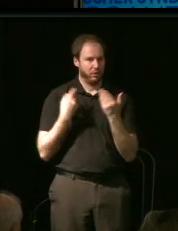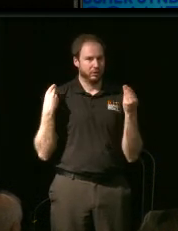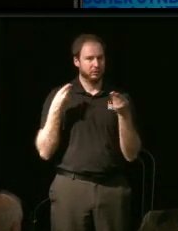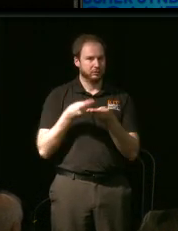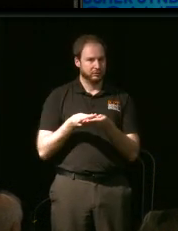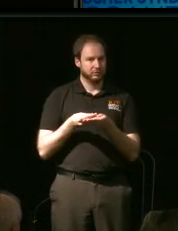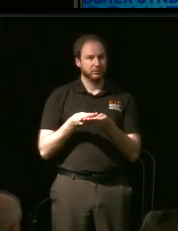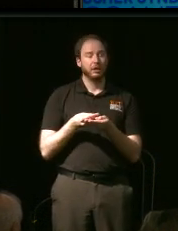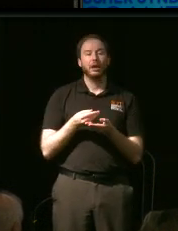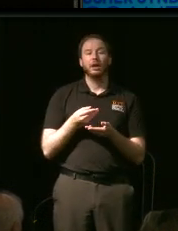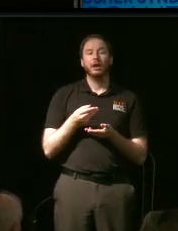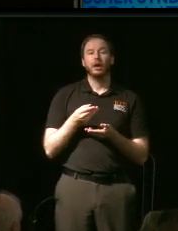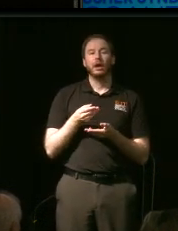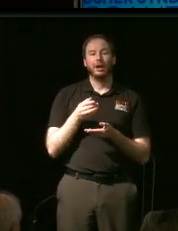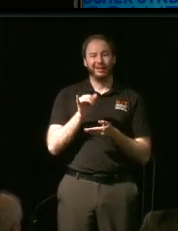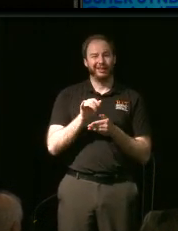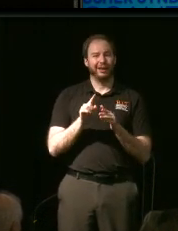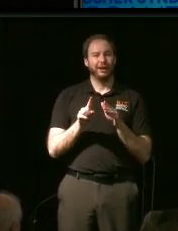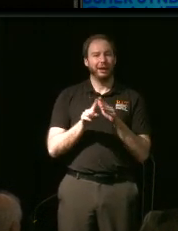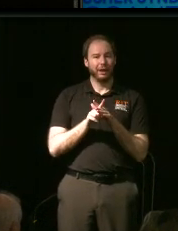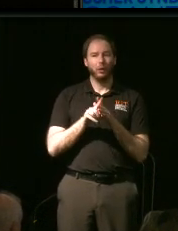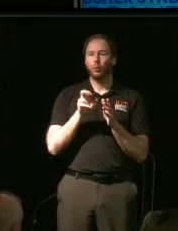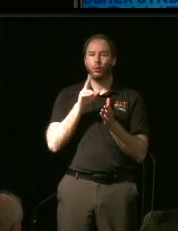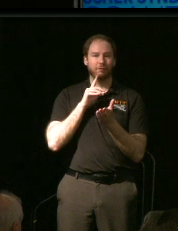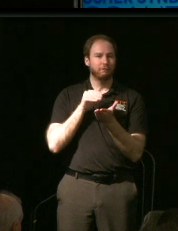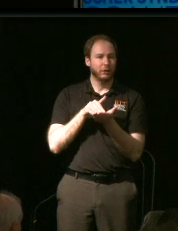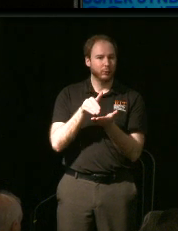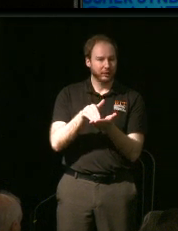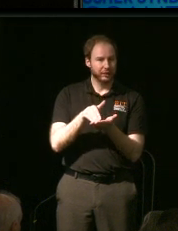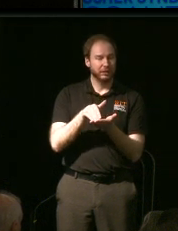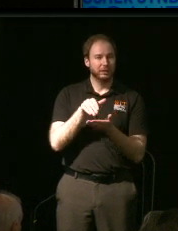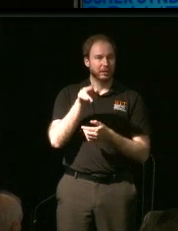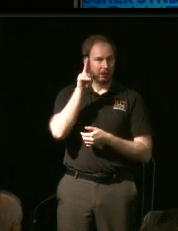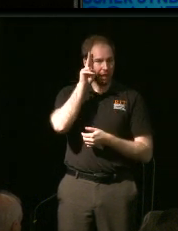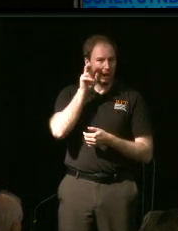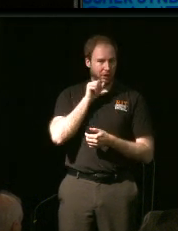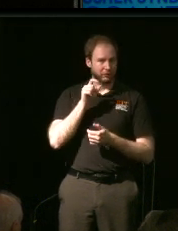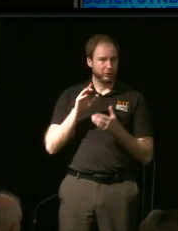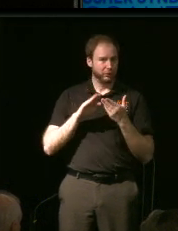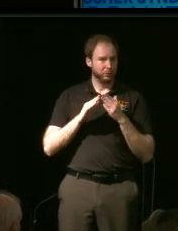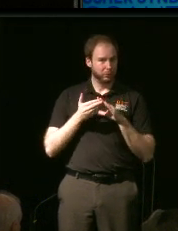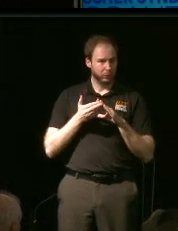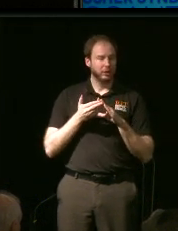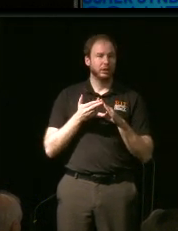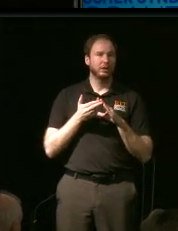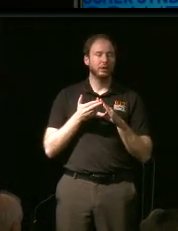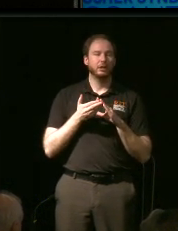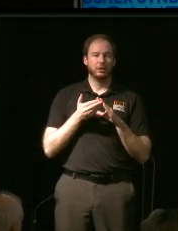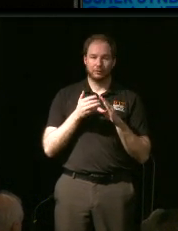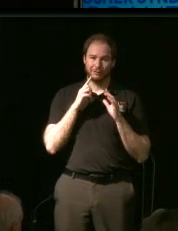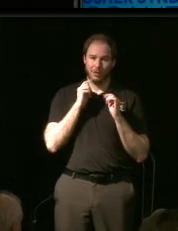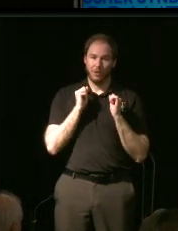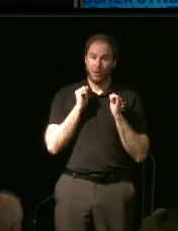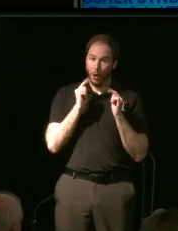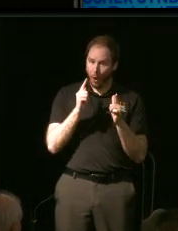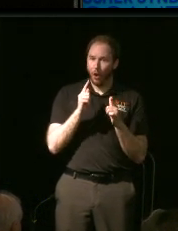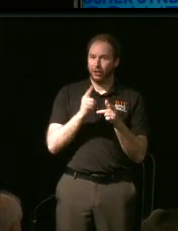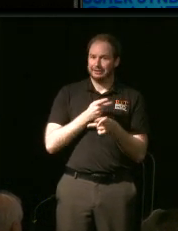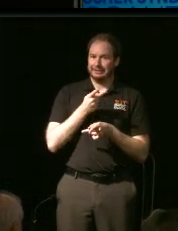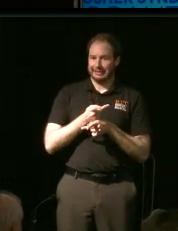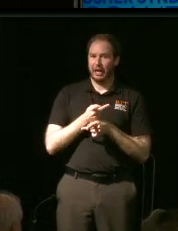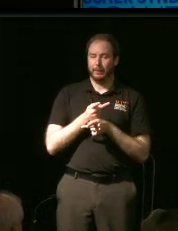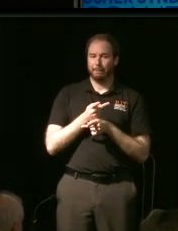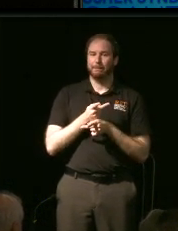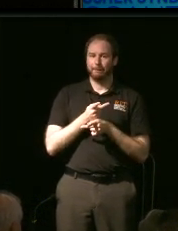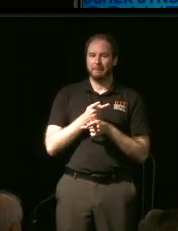The prevalence or the frequency of Usher in the community of all types is